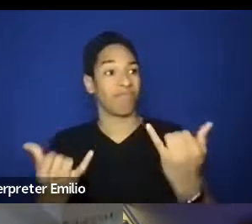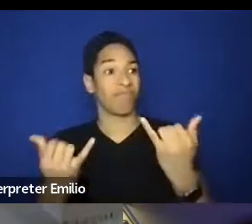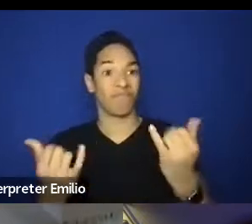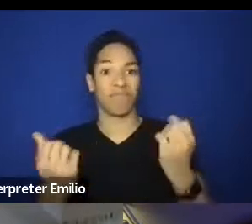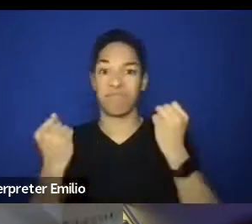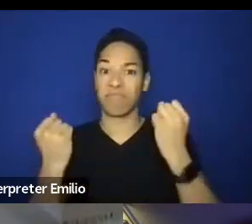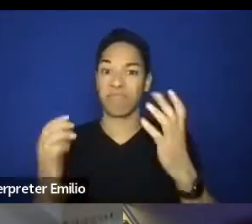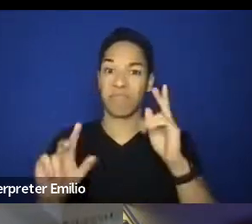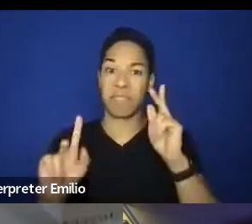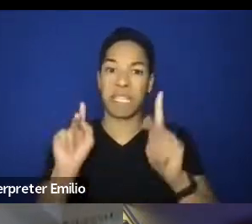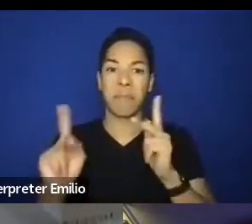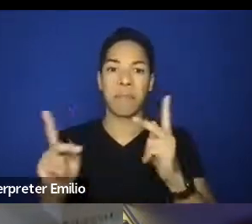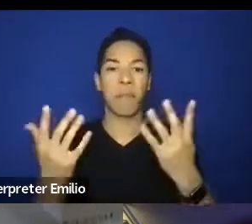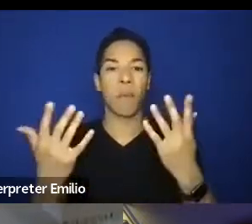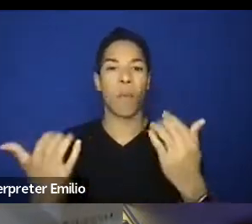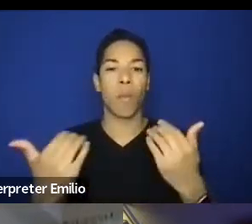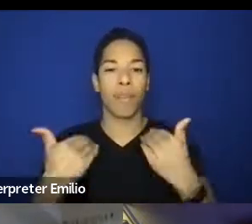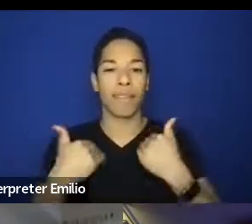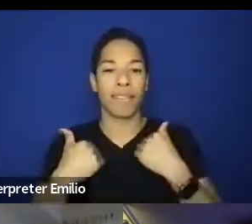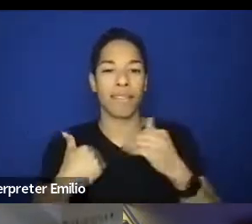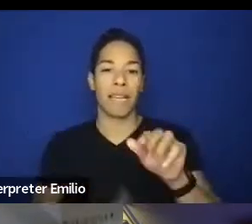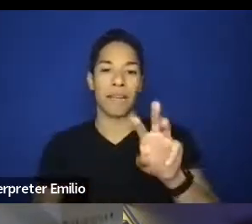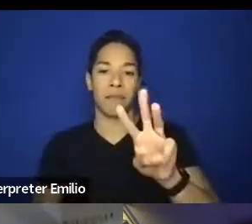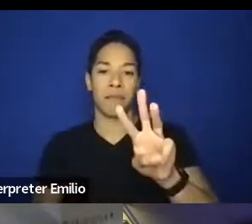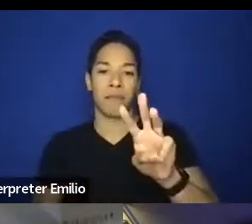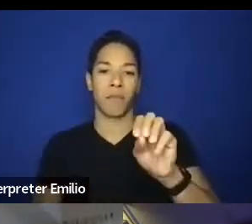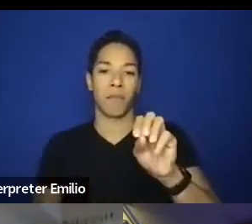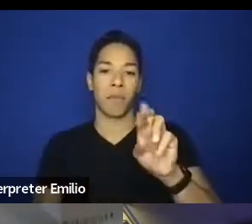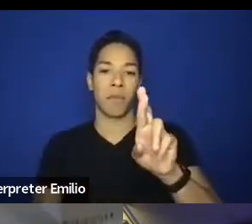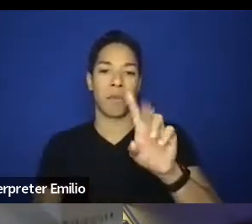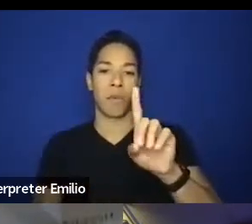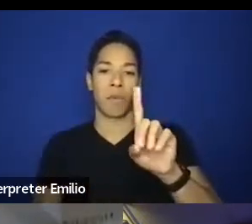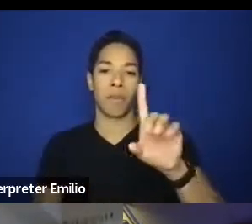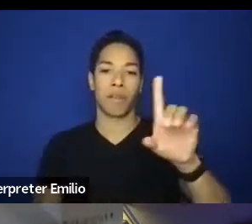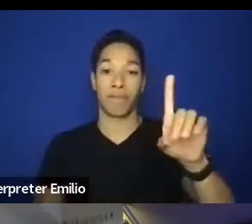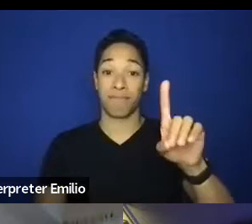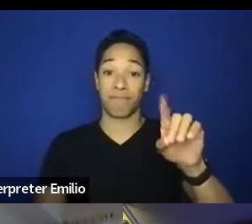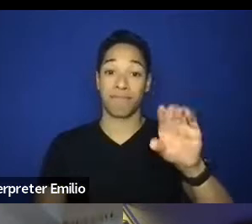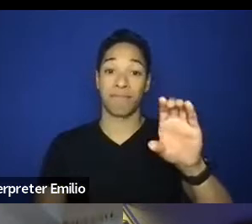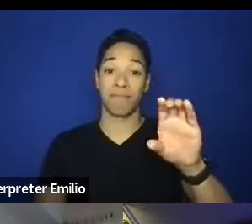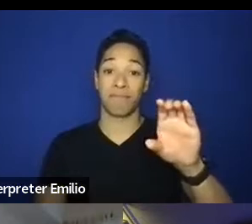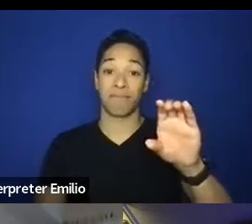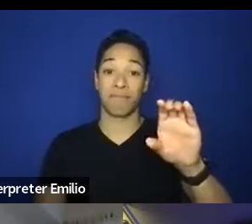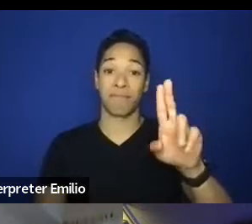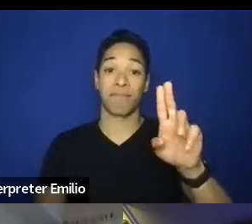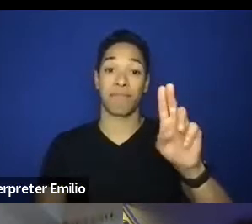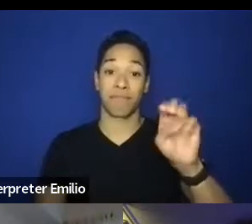have Word documents when possible, so they can be,